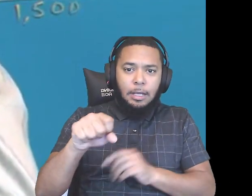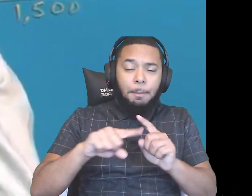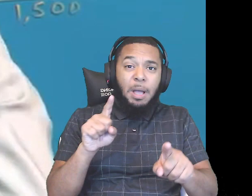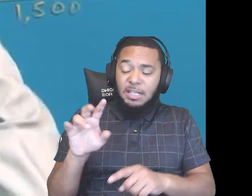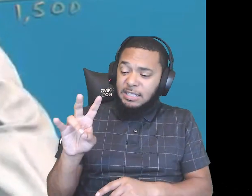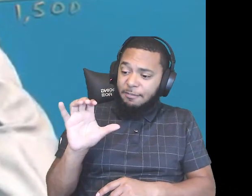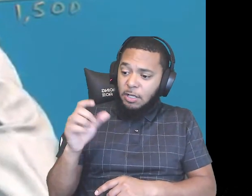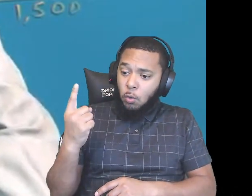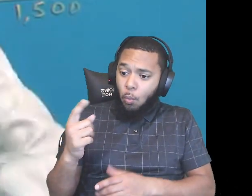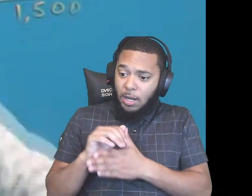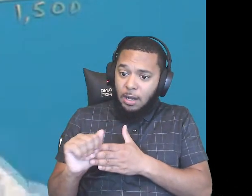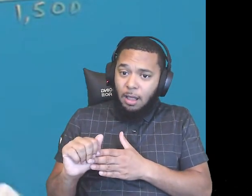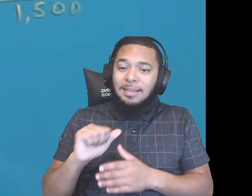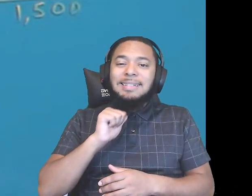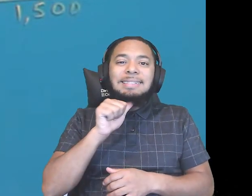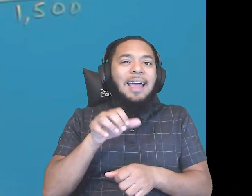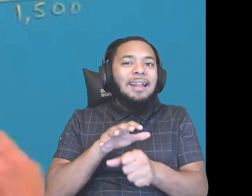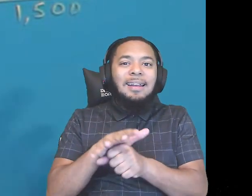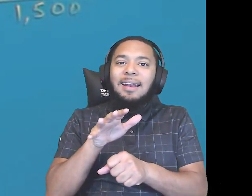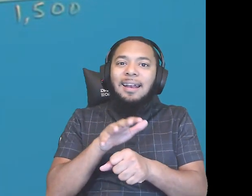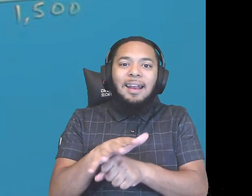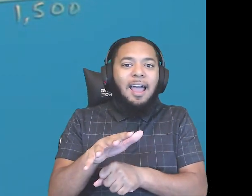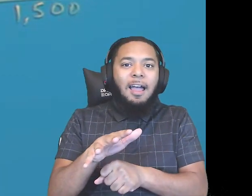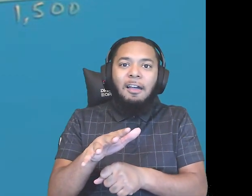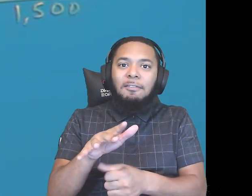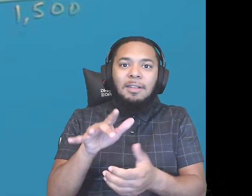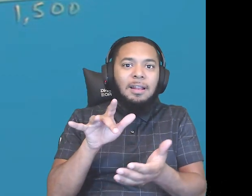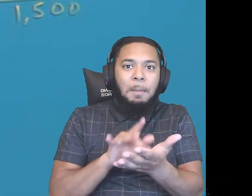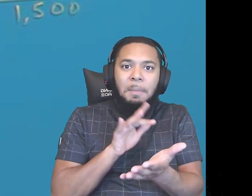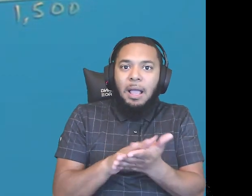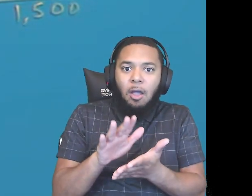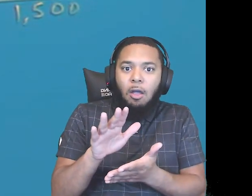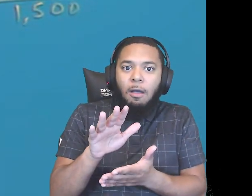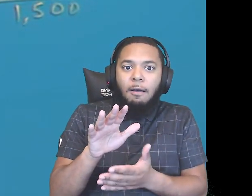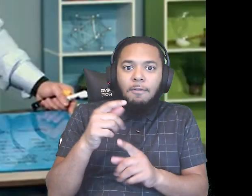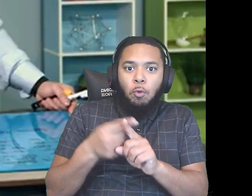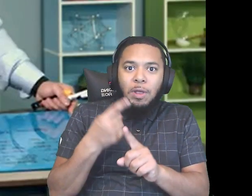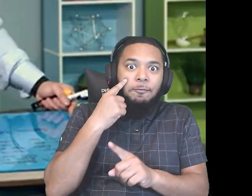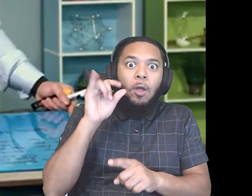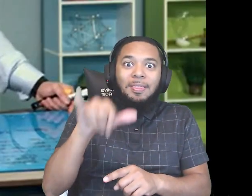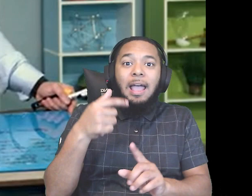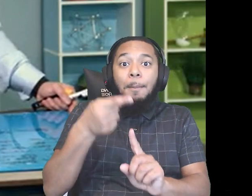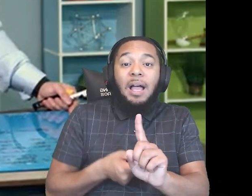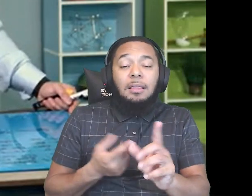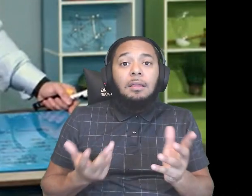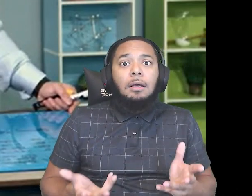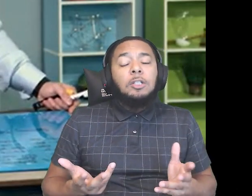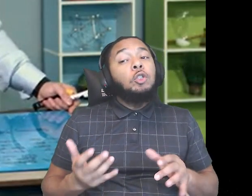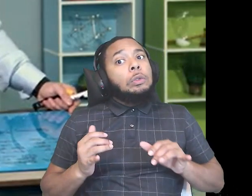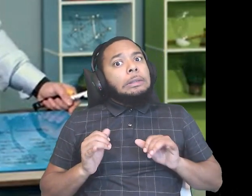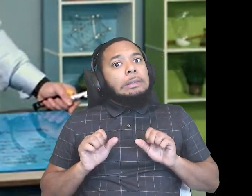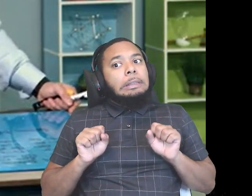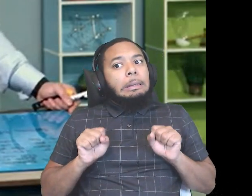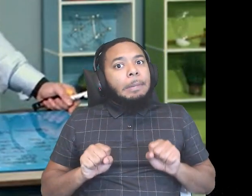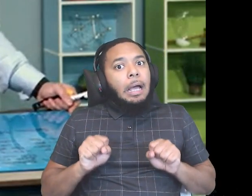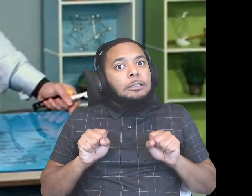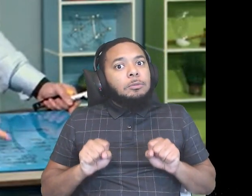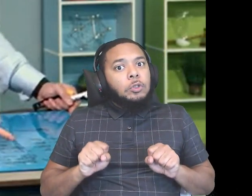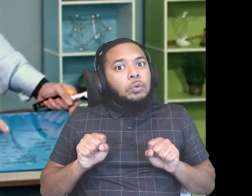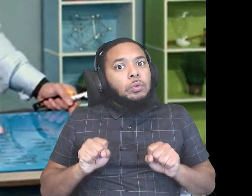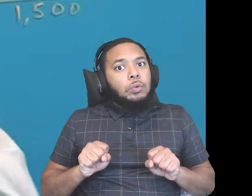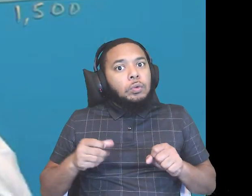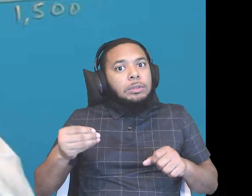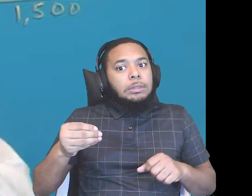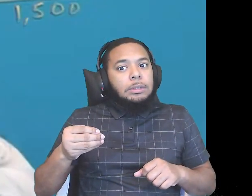$701 isn't sufficient to cover your rent payment of $790. So it's possible that